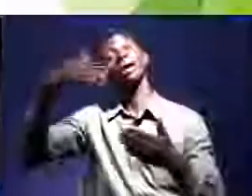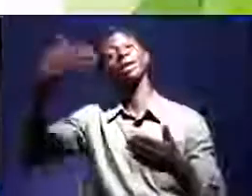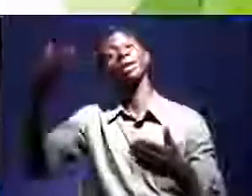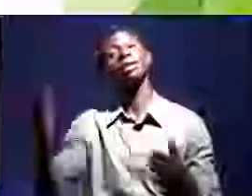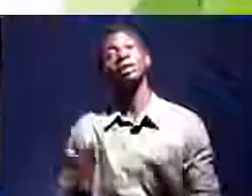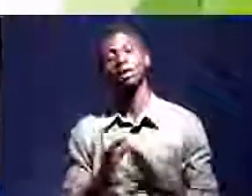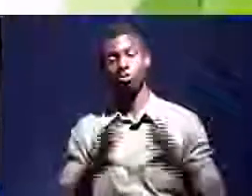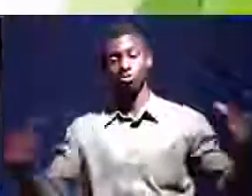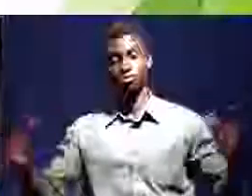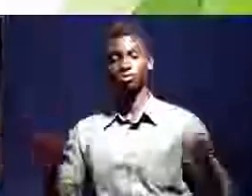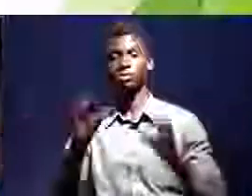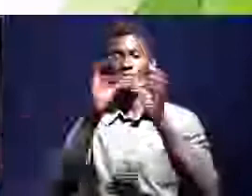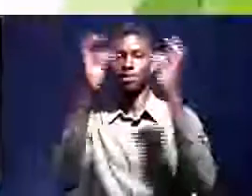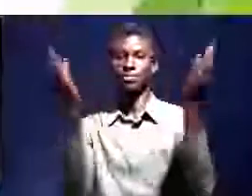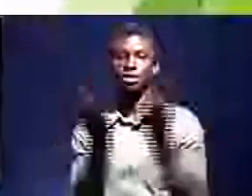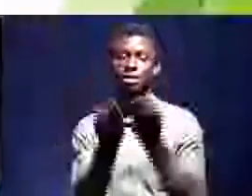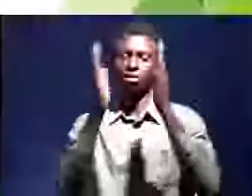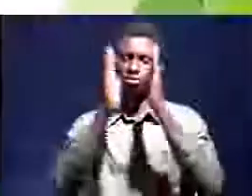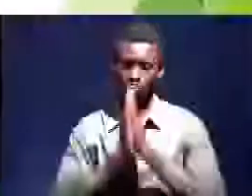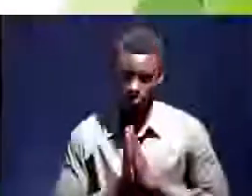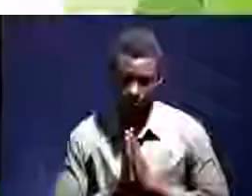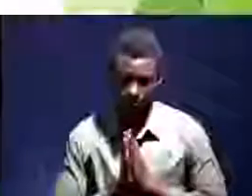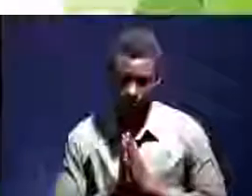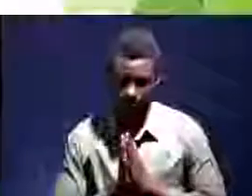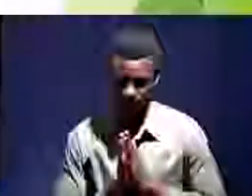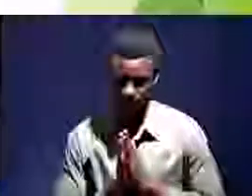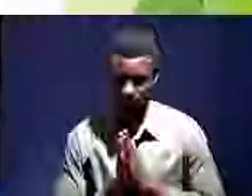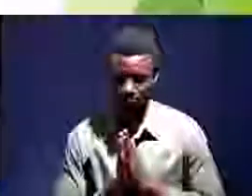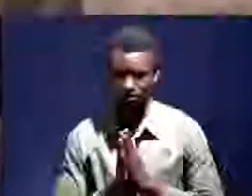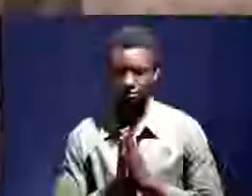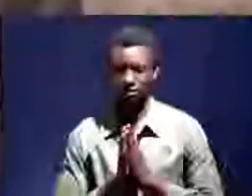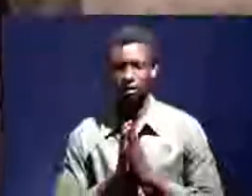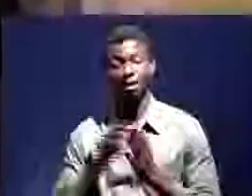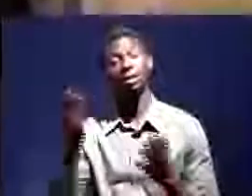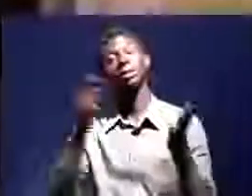Let's pray that Jesus will be with us tonight.